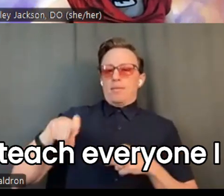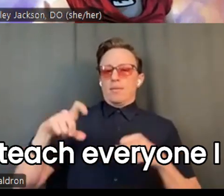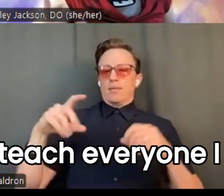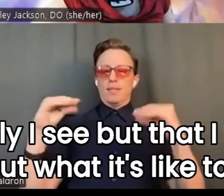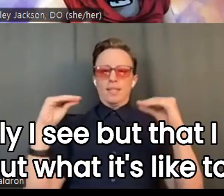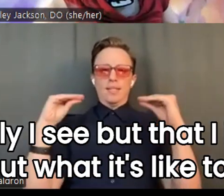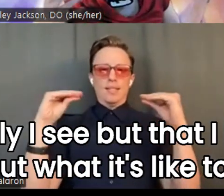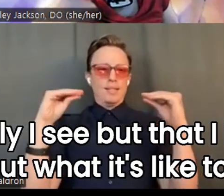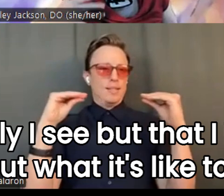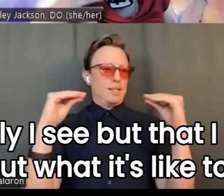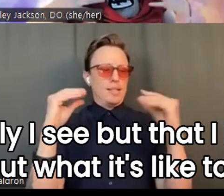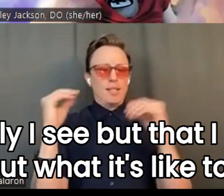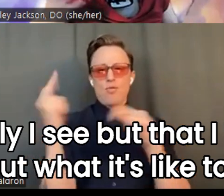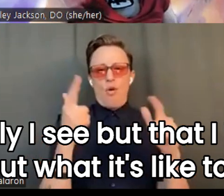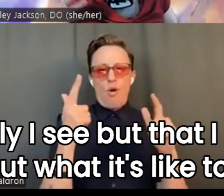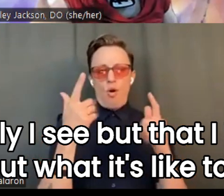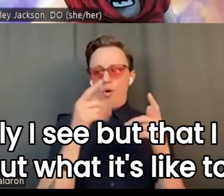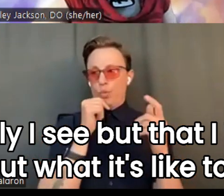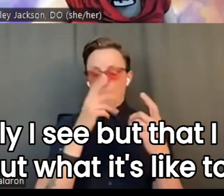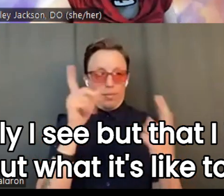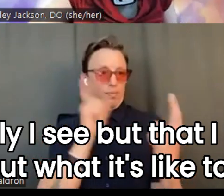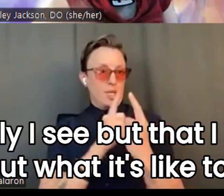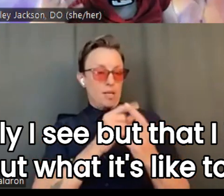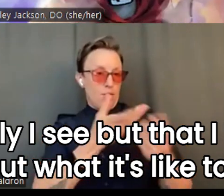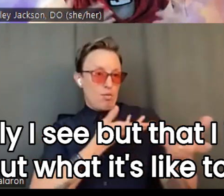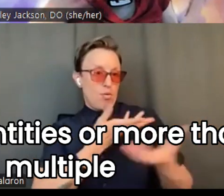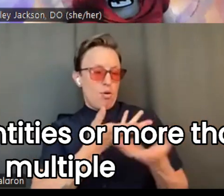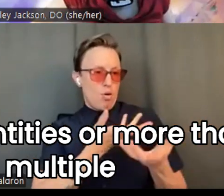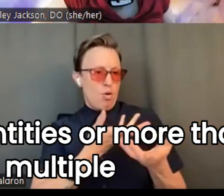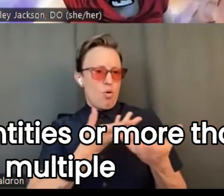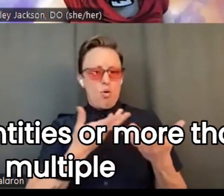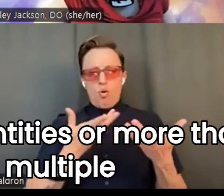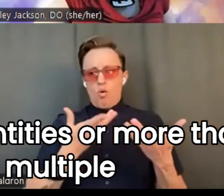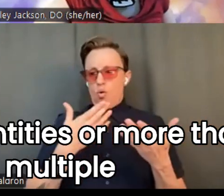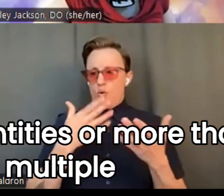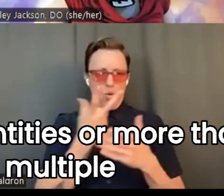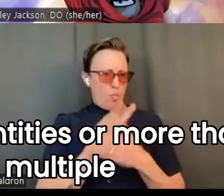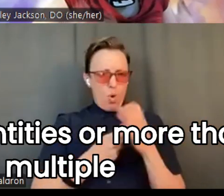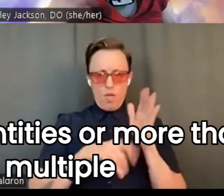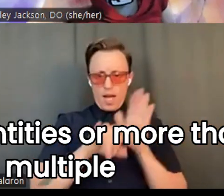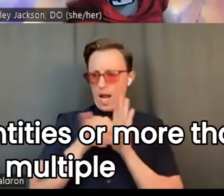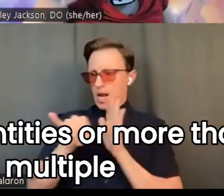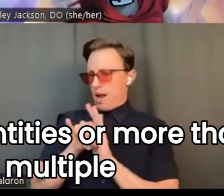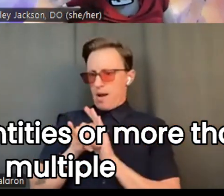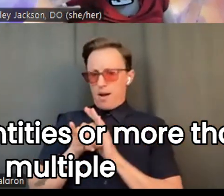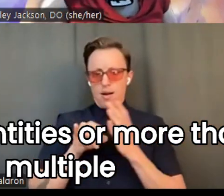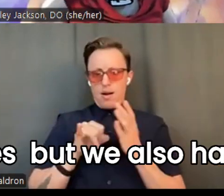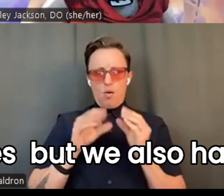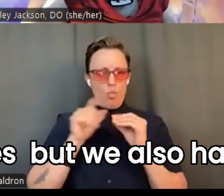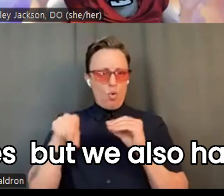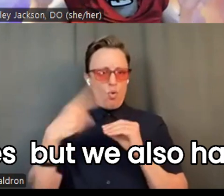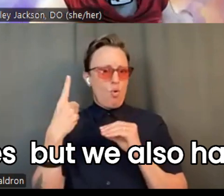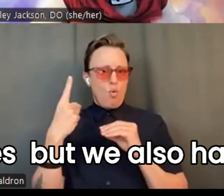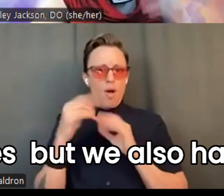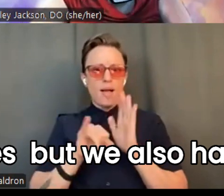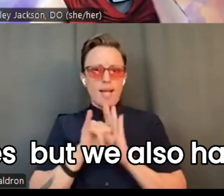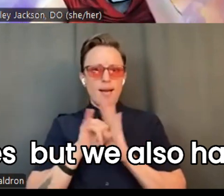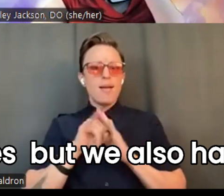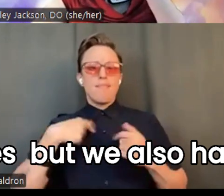I see, or not necessarily I see, but that I interact with about what it's like to have both identities, or more than that, multiple